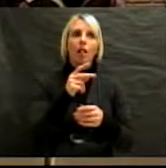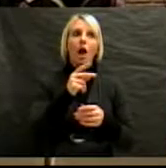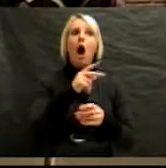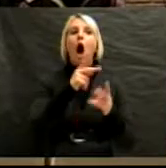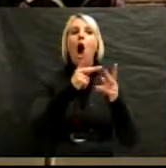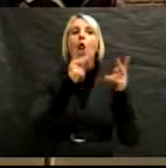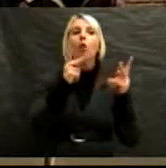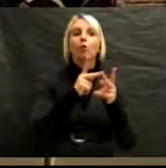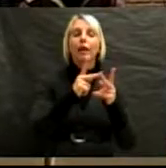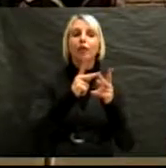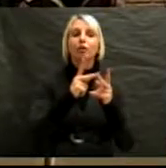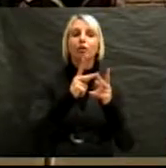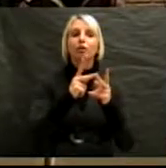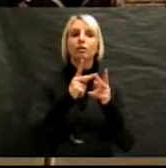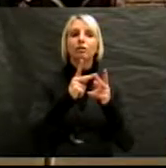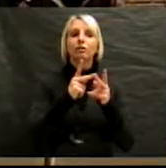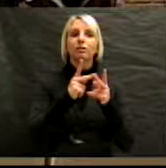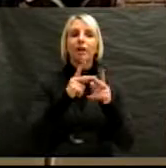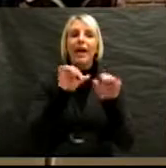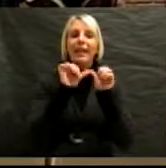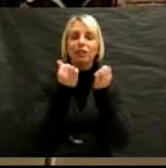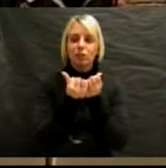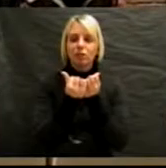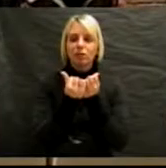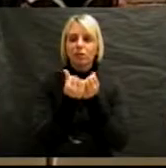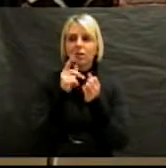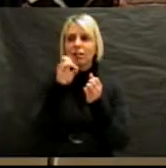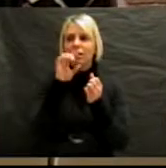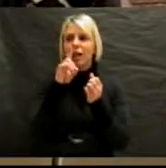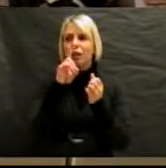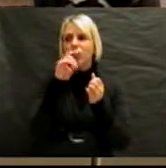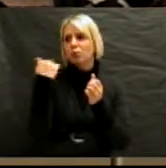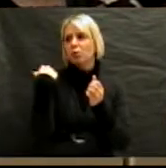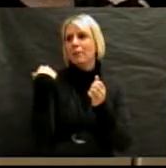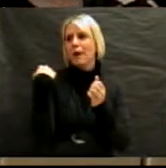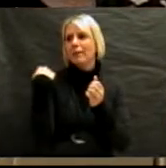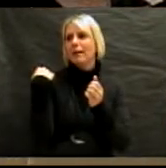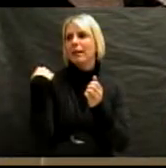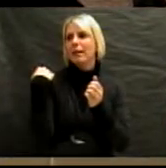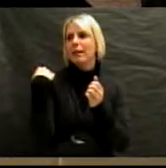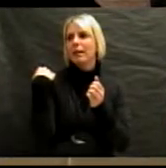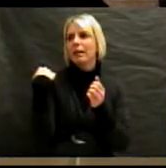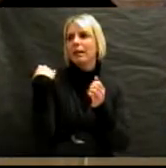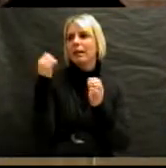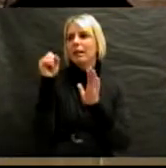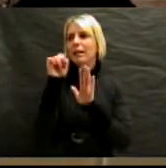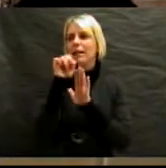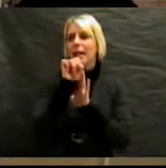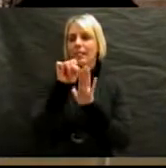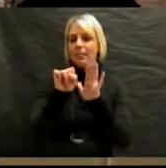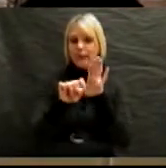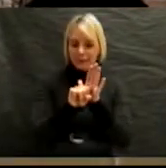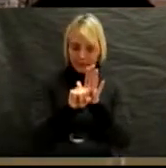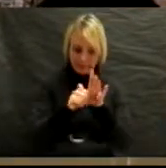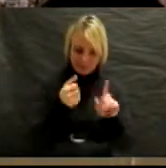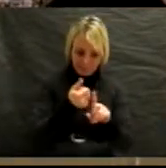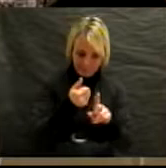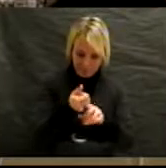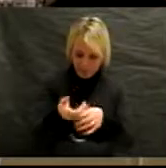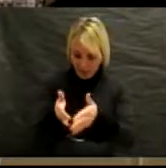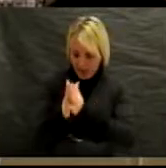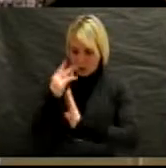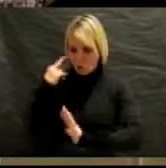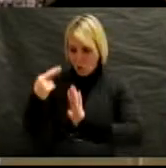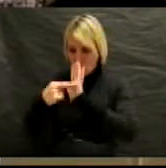is. Yeah, the state asks for a representative for a lot of our grants and our curriculum areas.